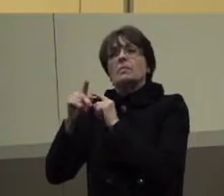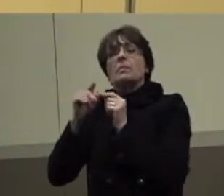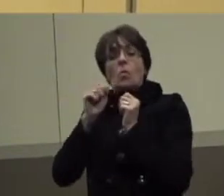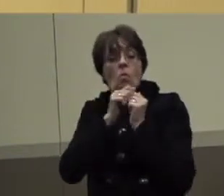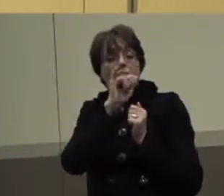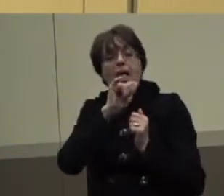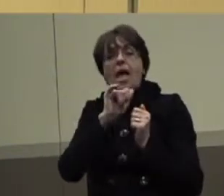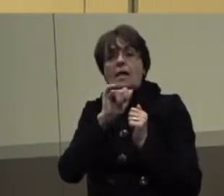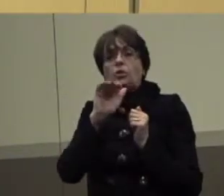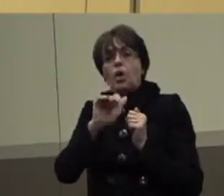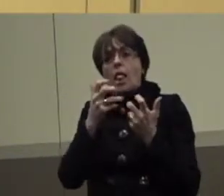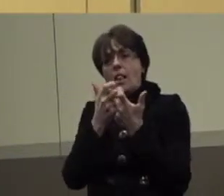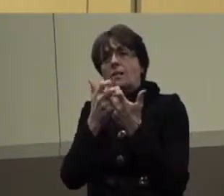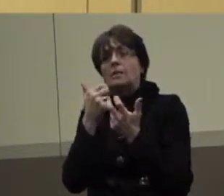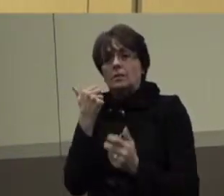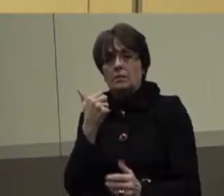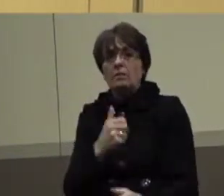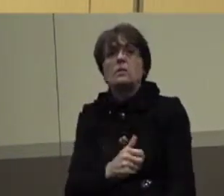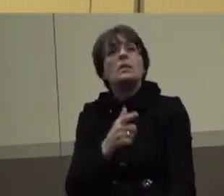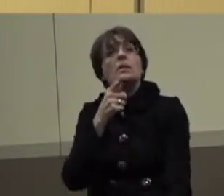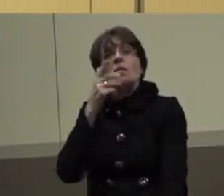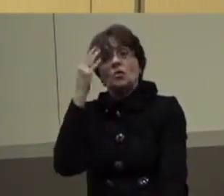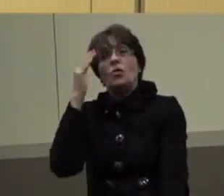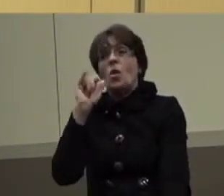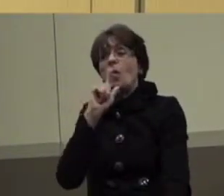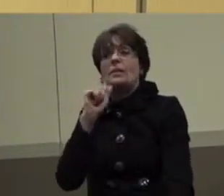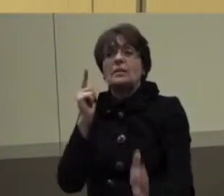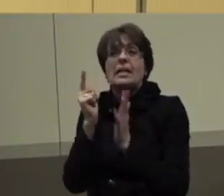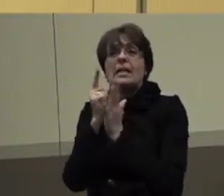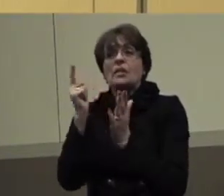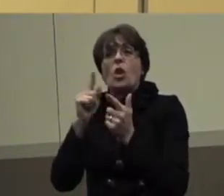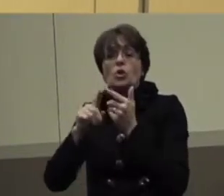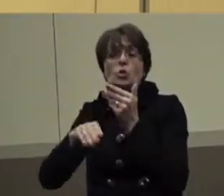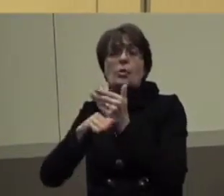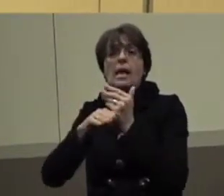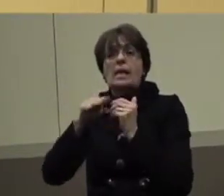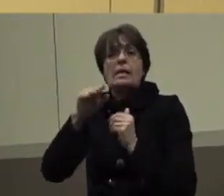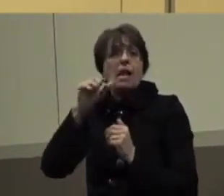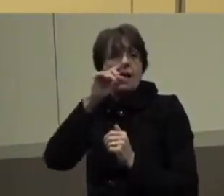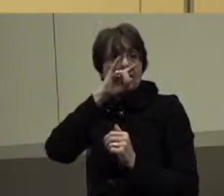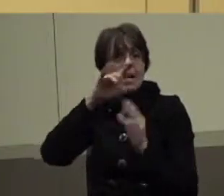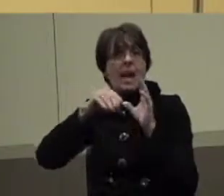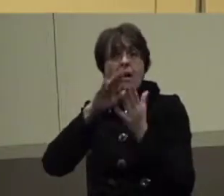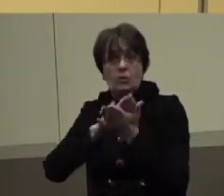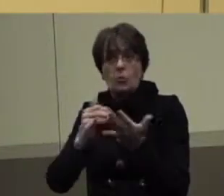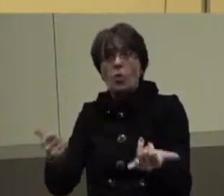child? And you know it's against the law to kick a kid out of school now.